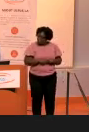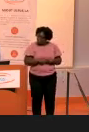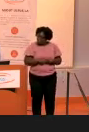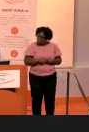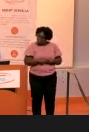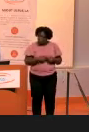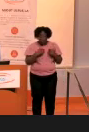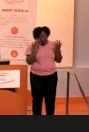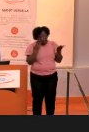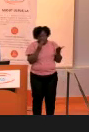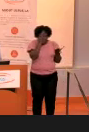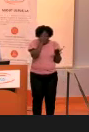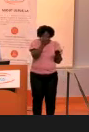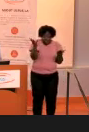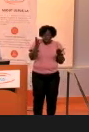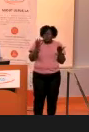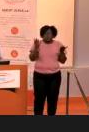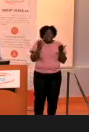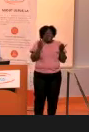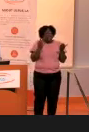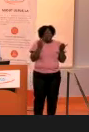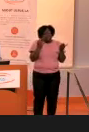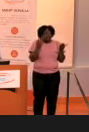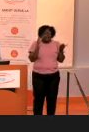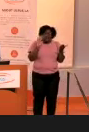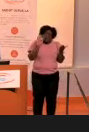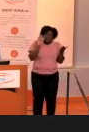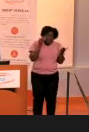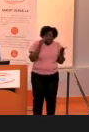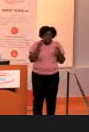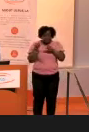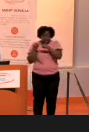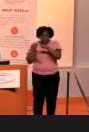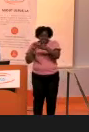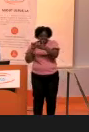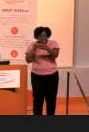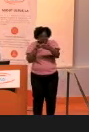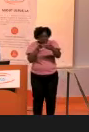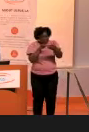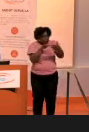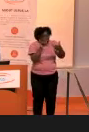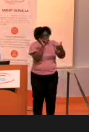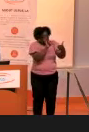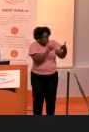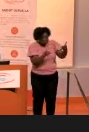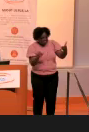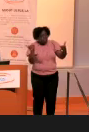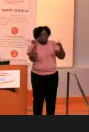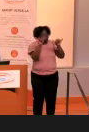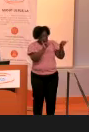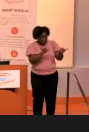What we can say, and this is pretty consistent with a lot of the studies, is that around the